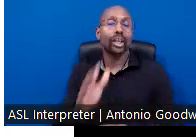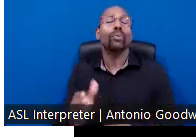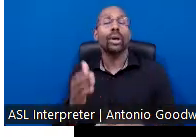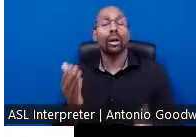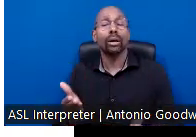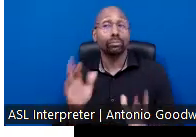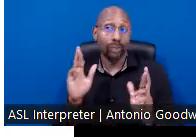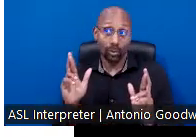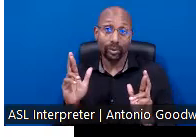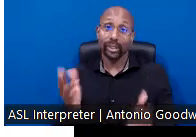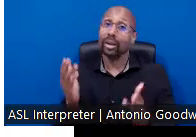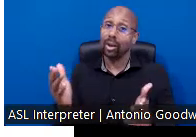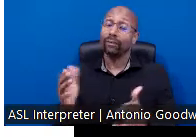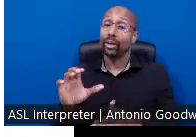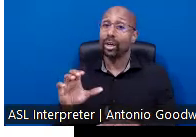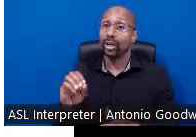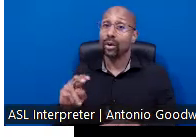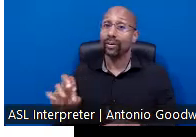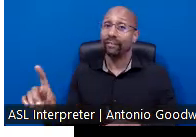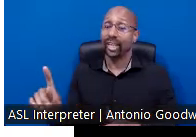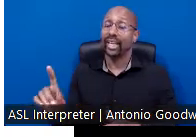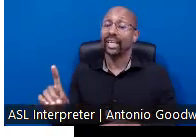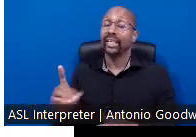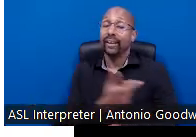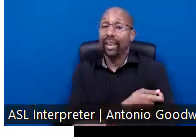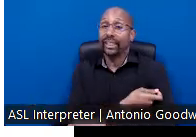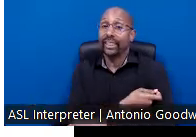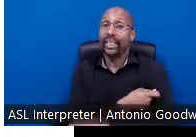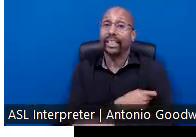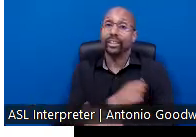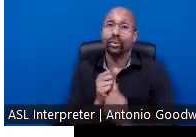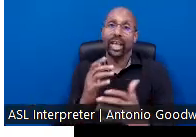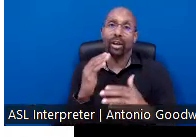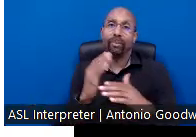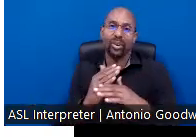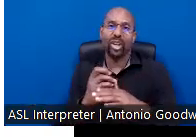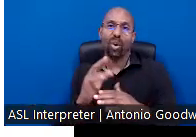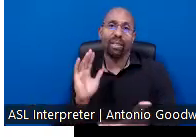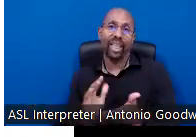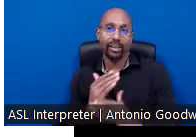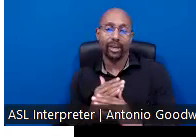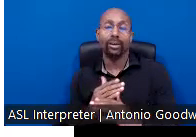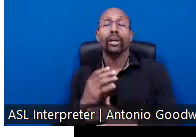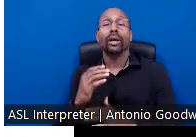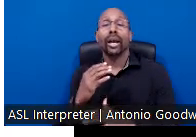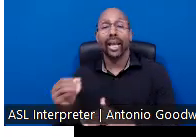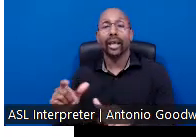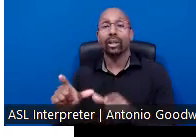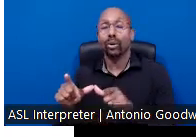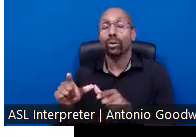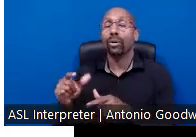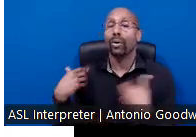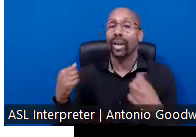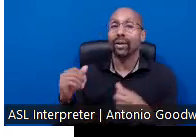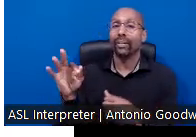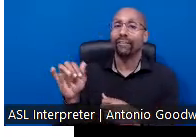COVID-19 vaccines at that low barrier access, and also local health fairs put on